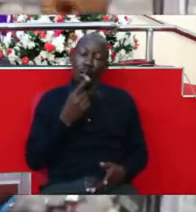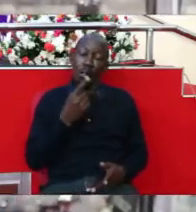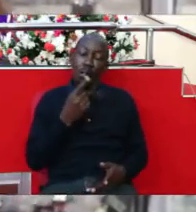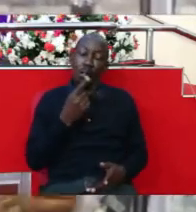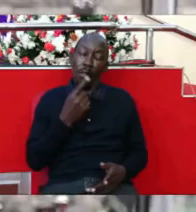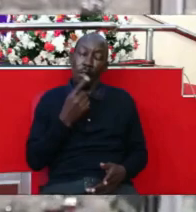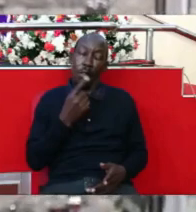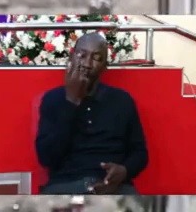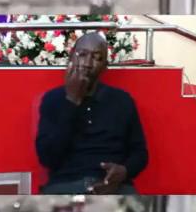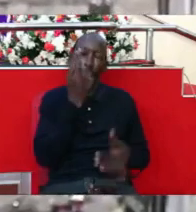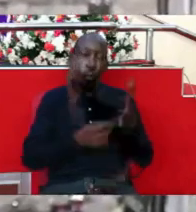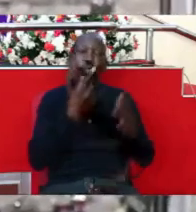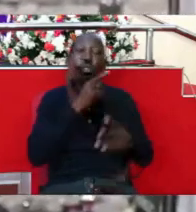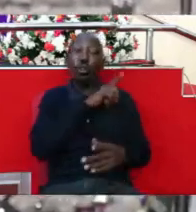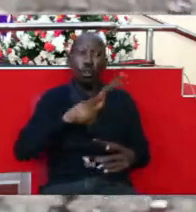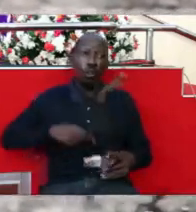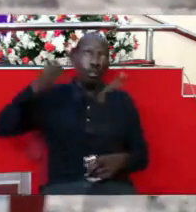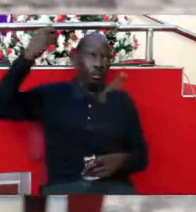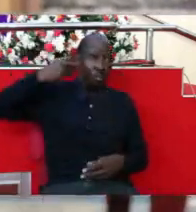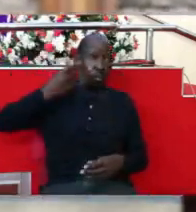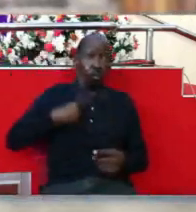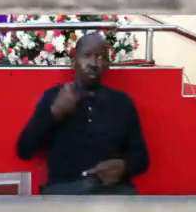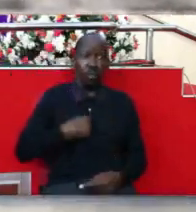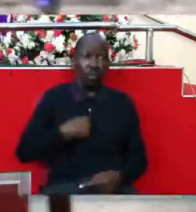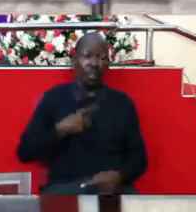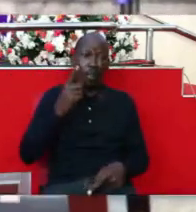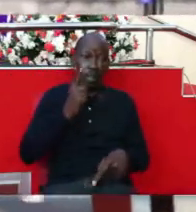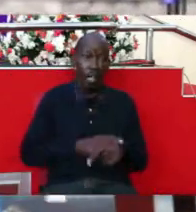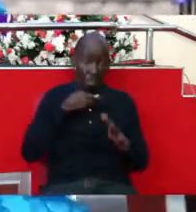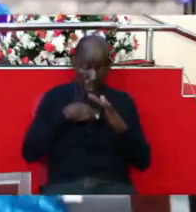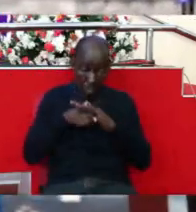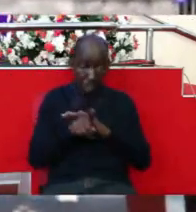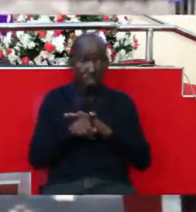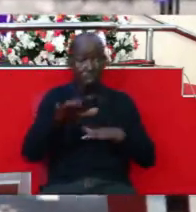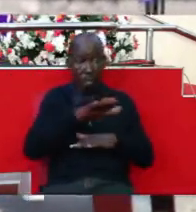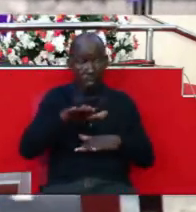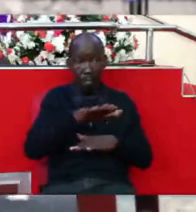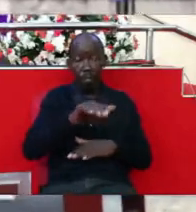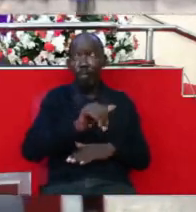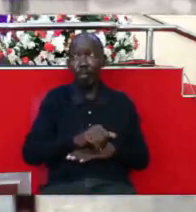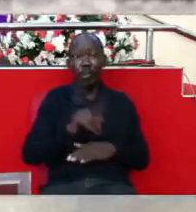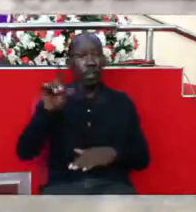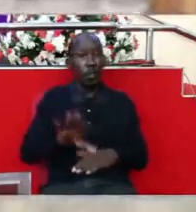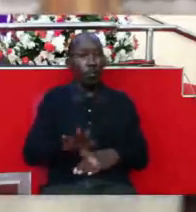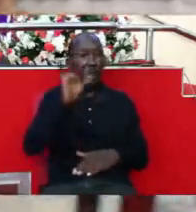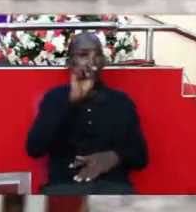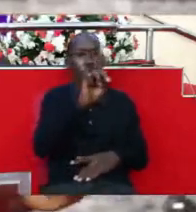what the Lord had spoken to me. So as we entered in there, I found a